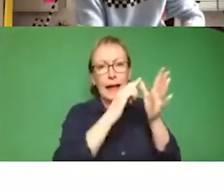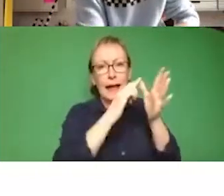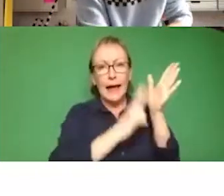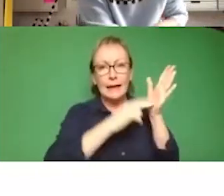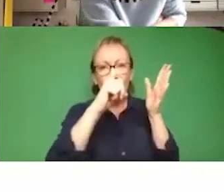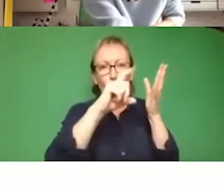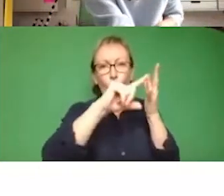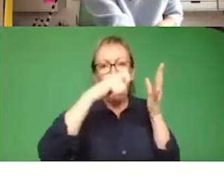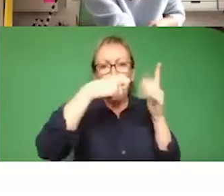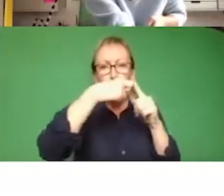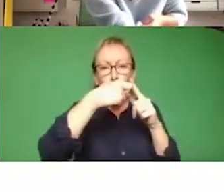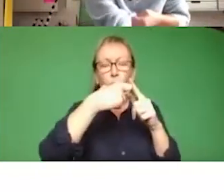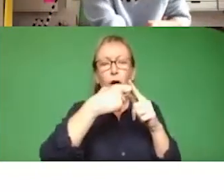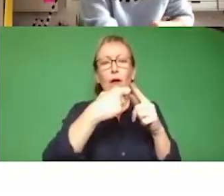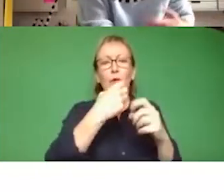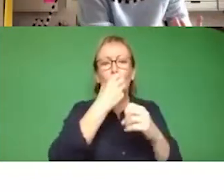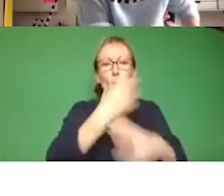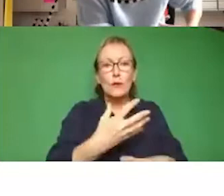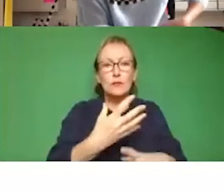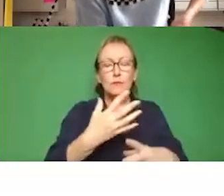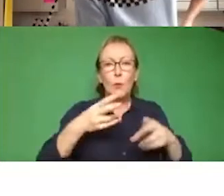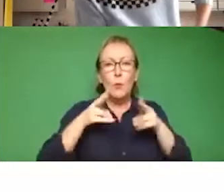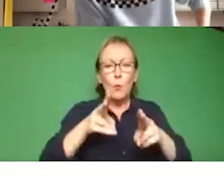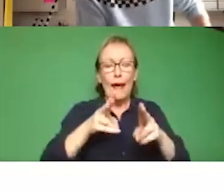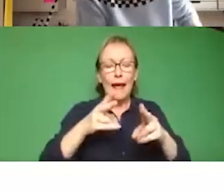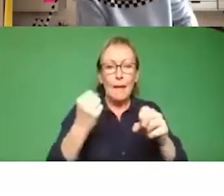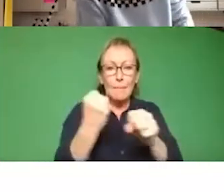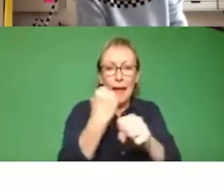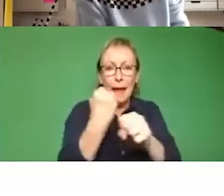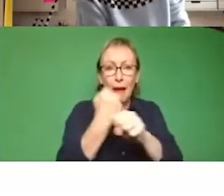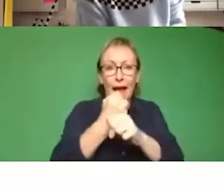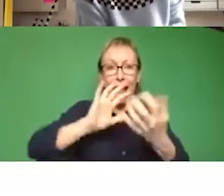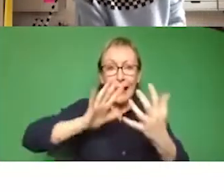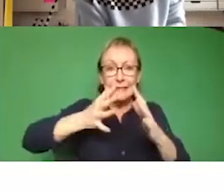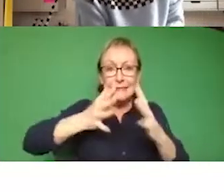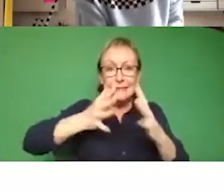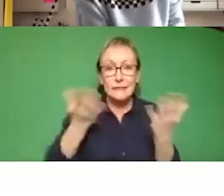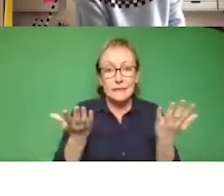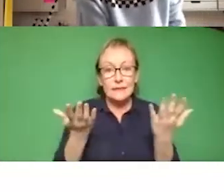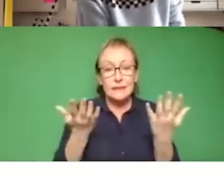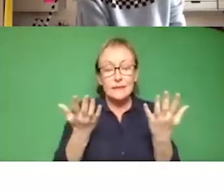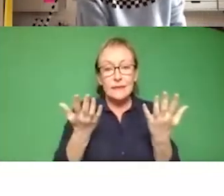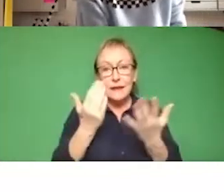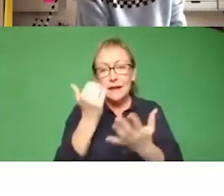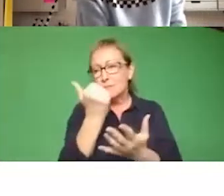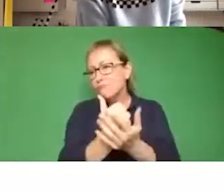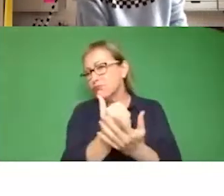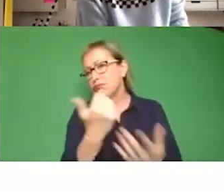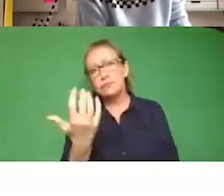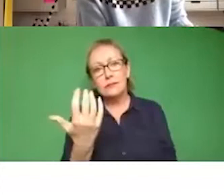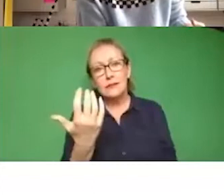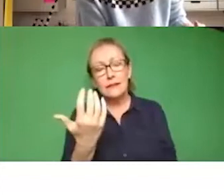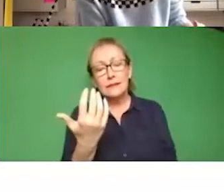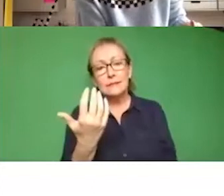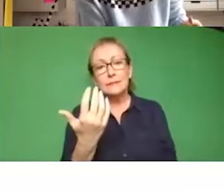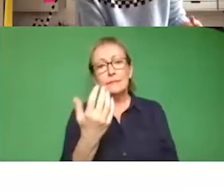wonderful way of making things by hand, you know, which is just extraordinary. I just love that. You know, anything that anybody's